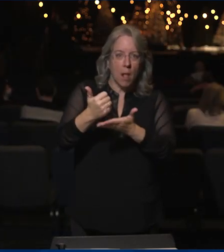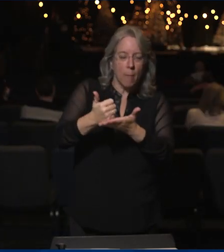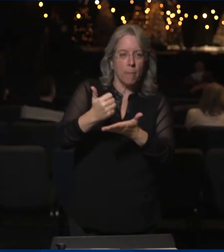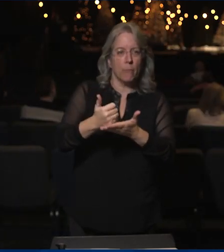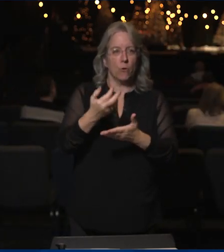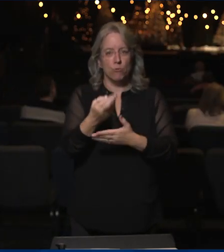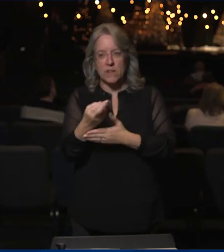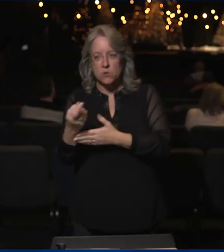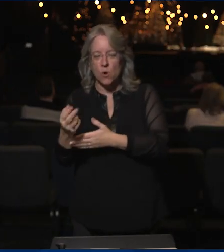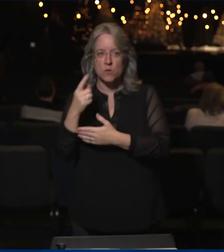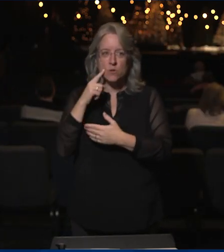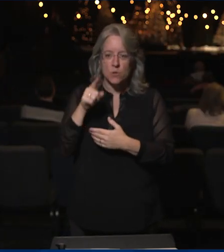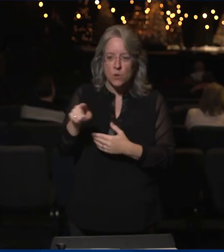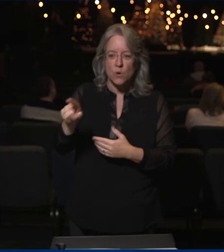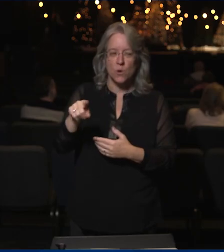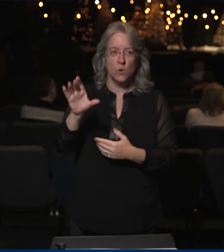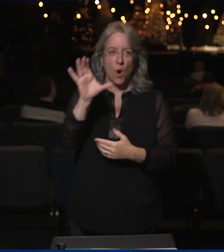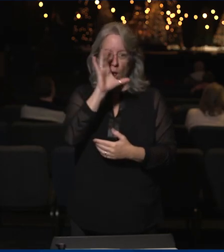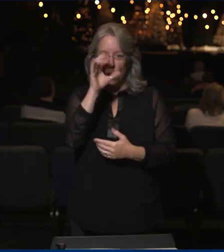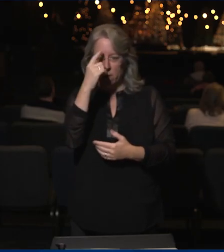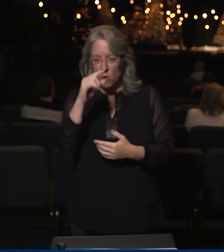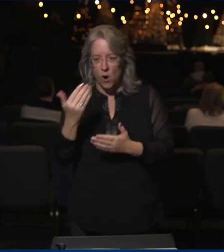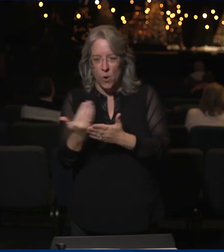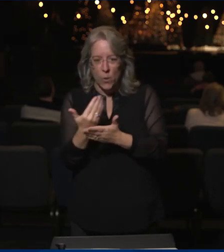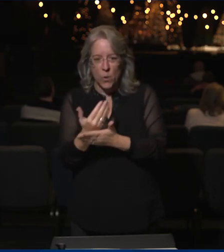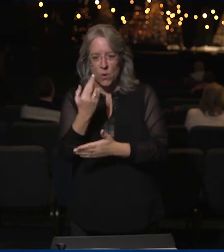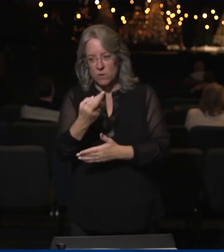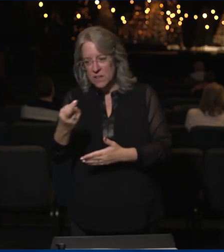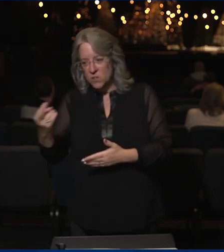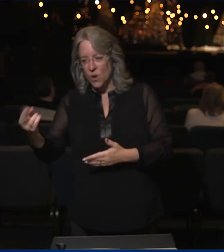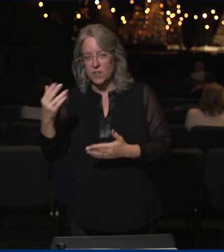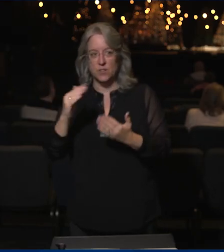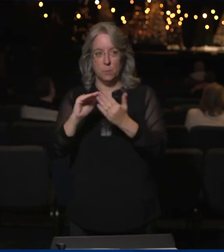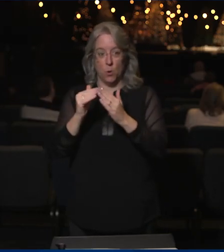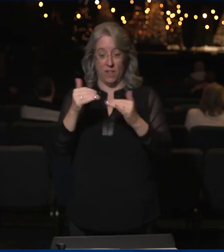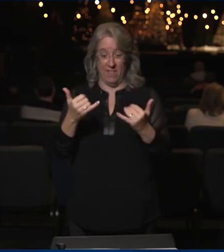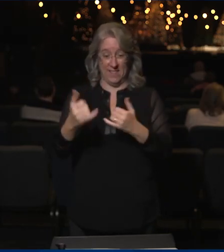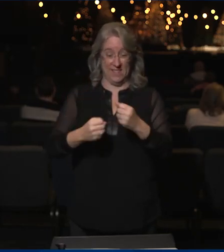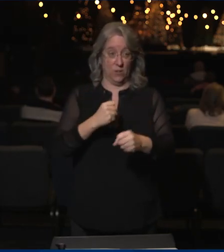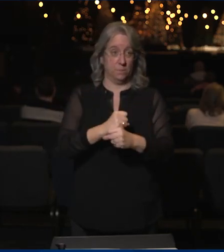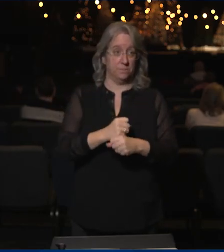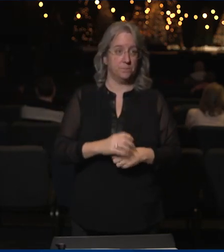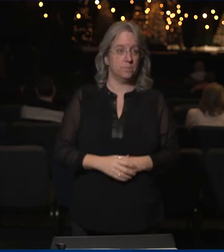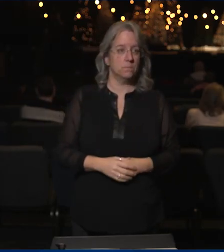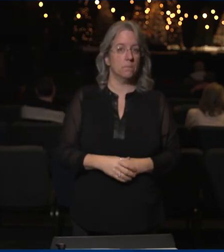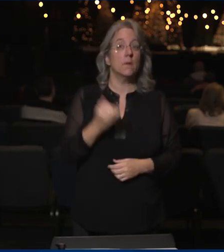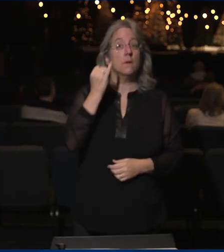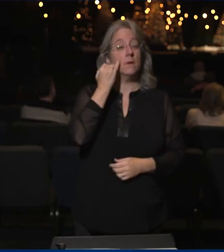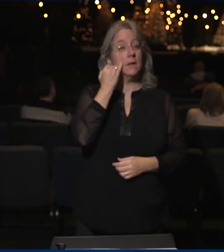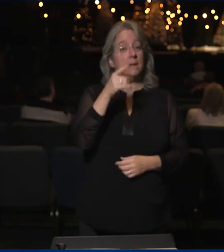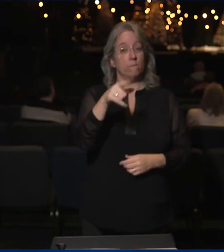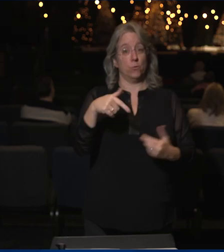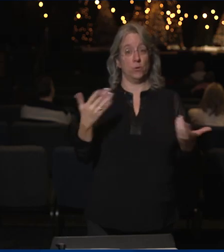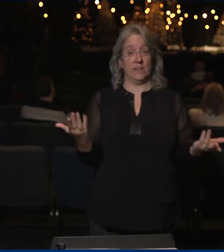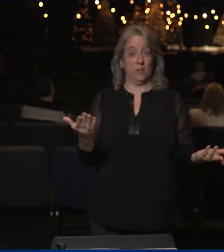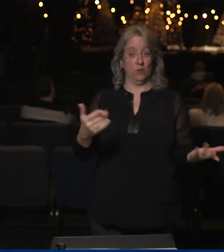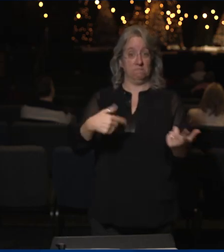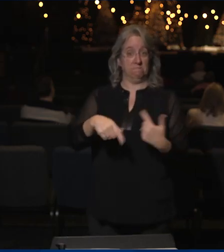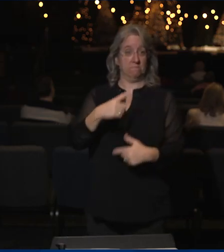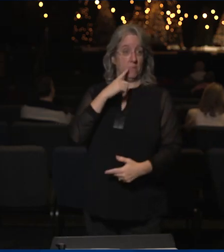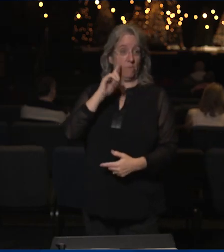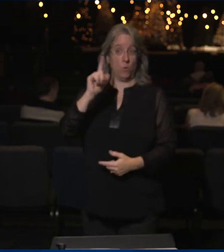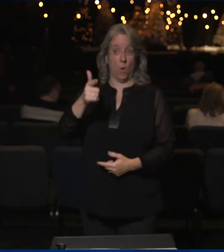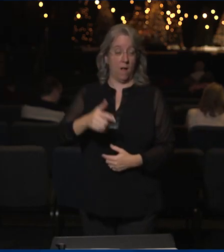for new resources and community in this coming year. Now, if you have been around here for a while and you have not